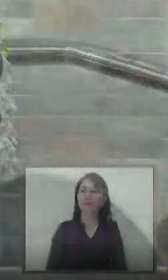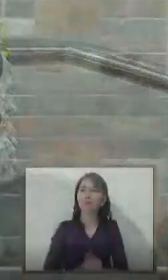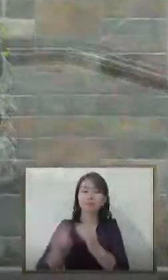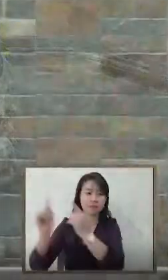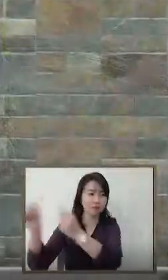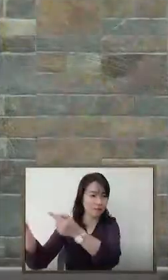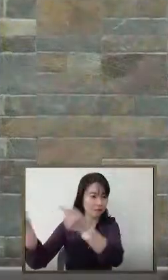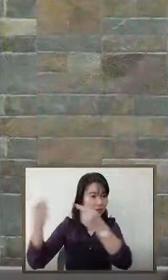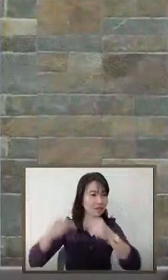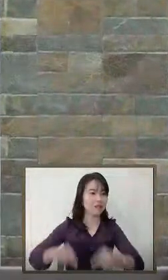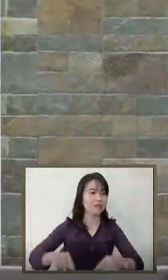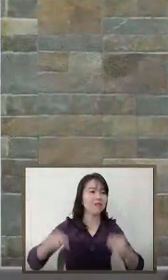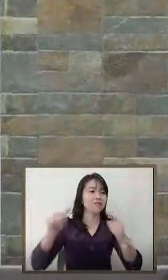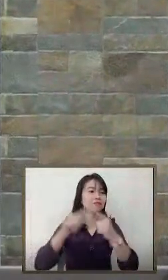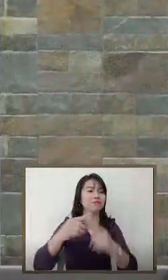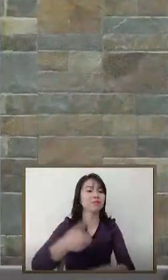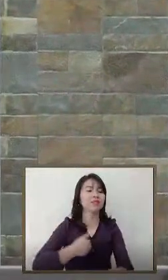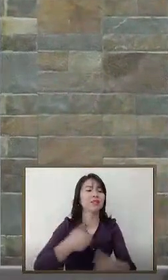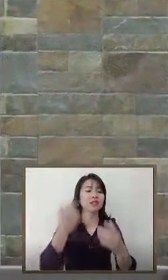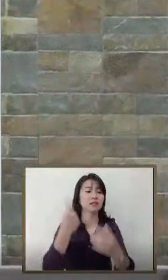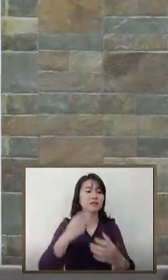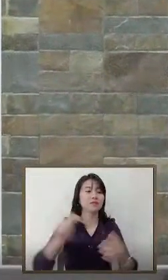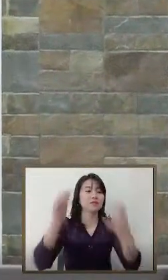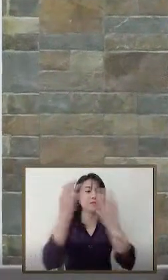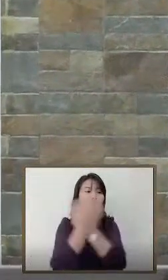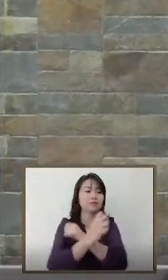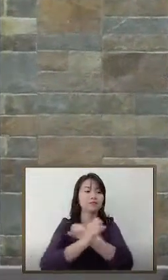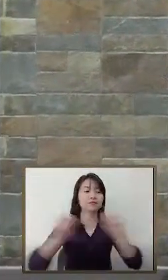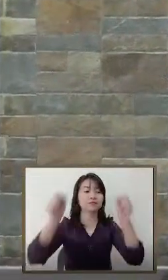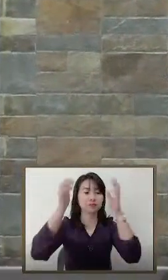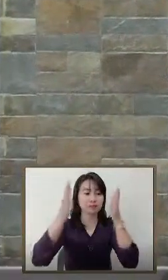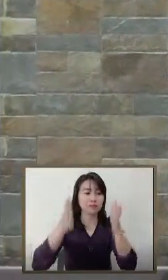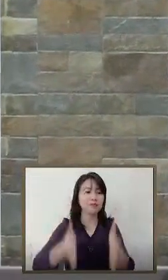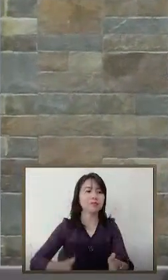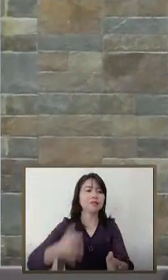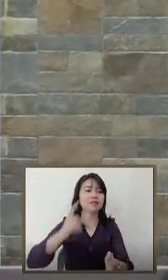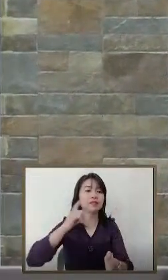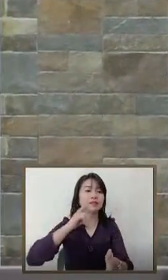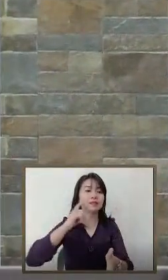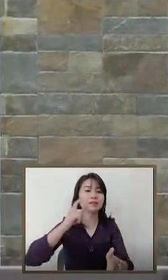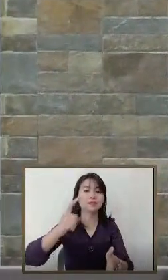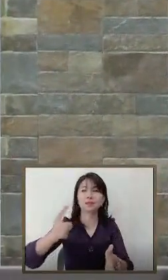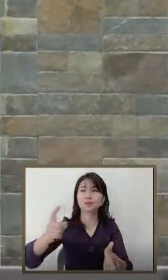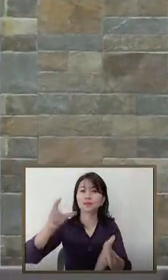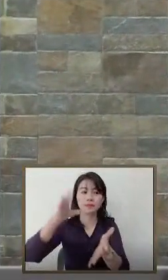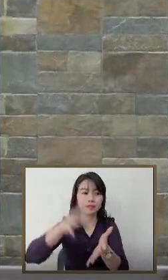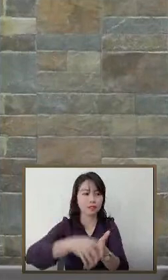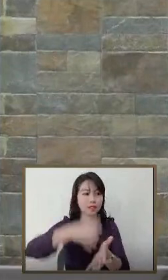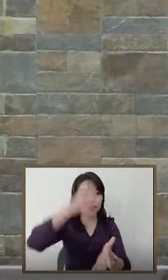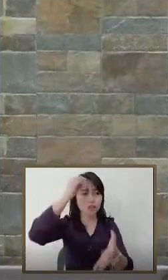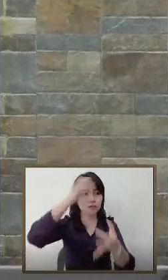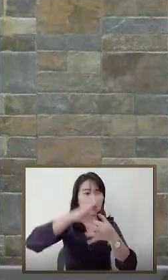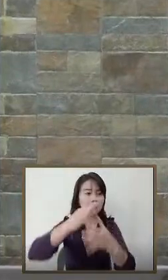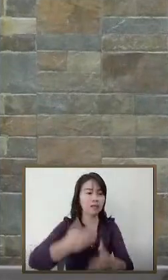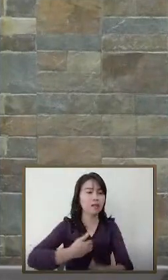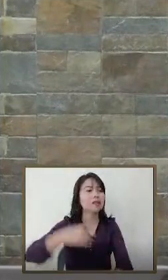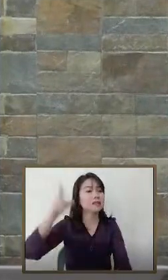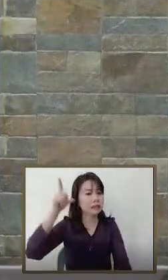Come unto me, the Savior said. Learn of